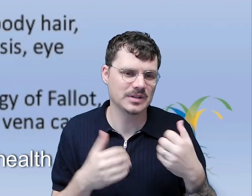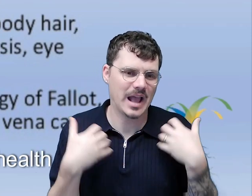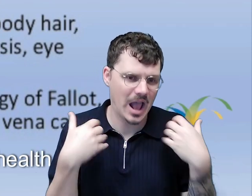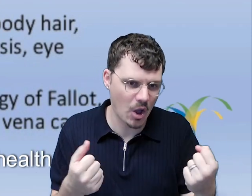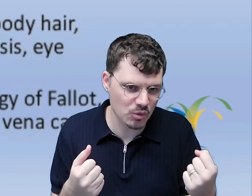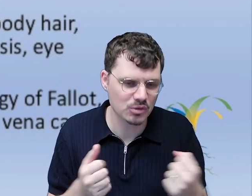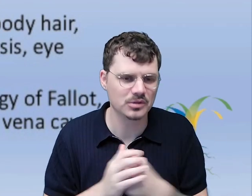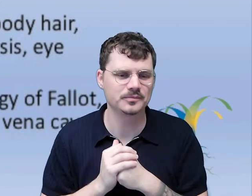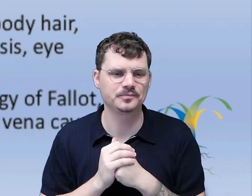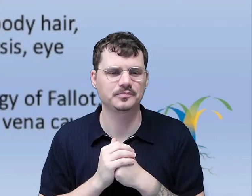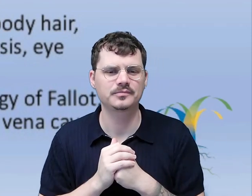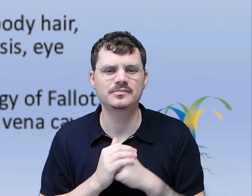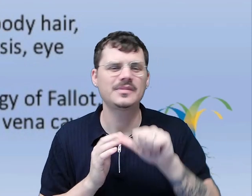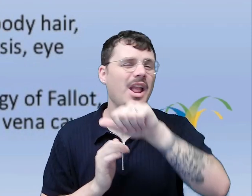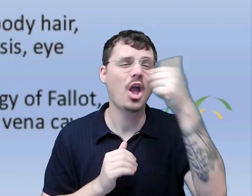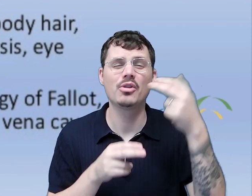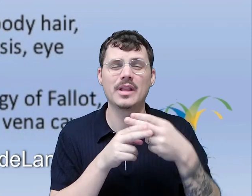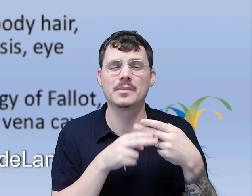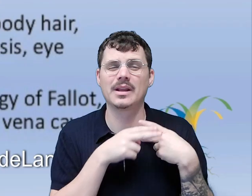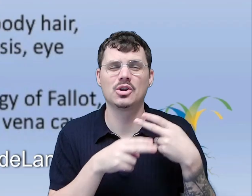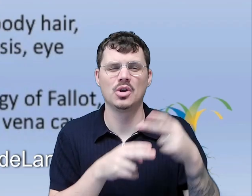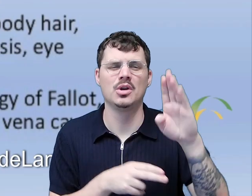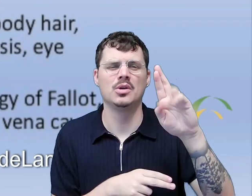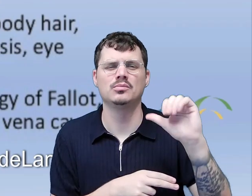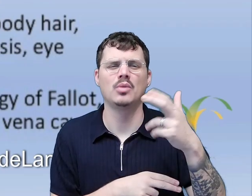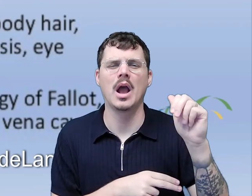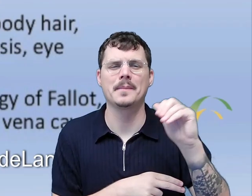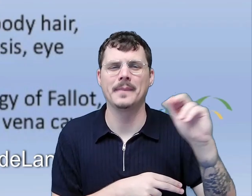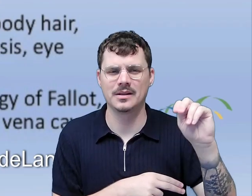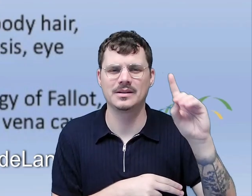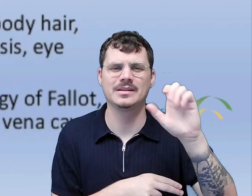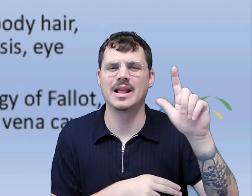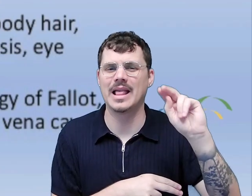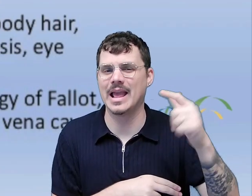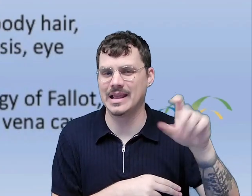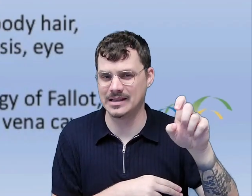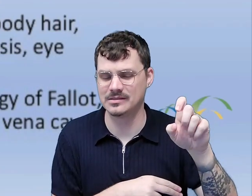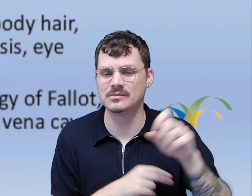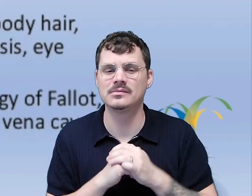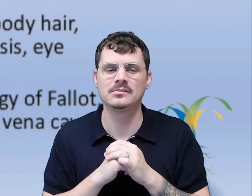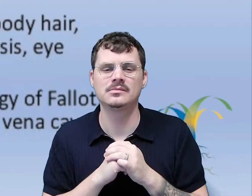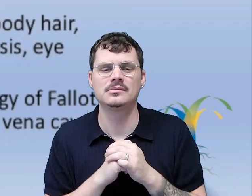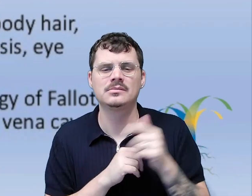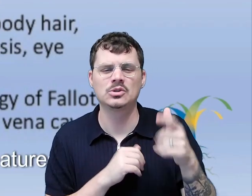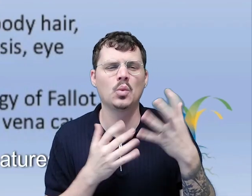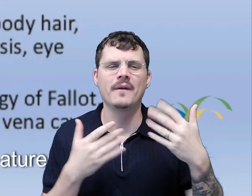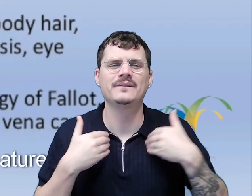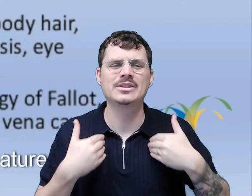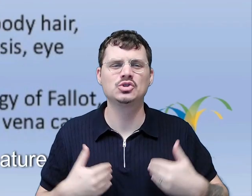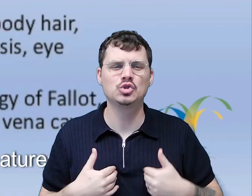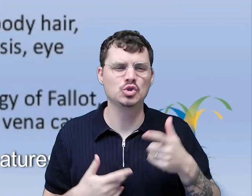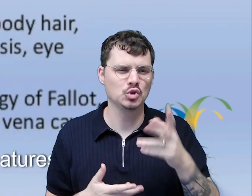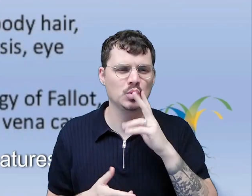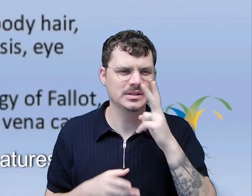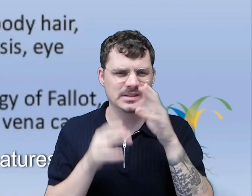of a person's health and well-being. The other name for it is Brockman-de Lange syndrome. These are some